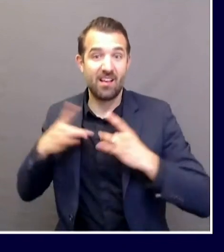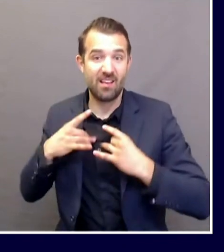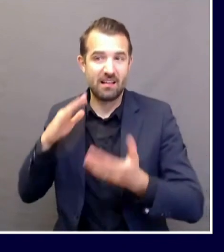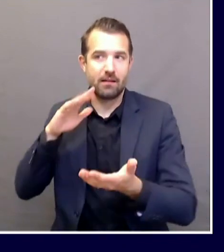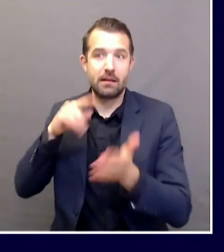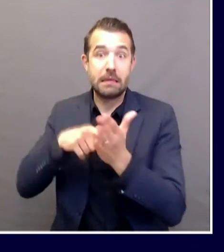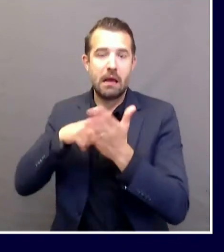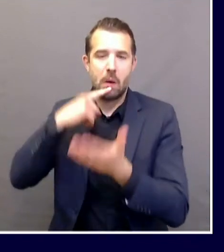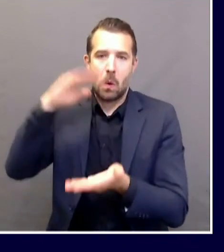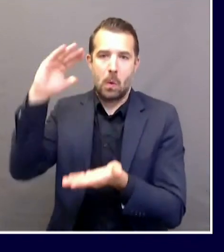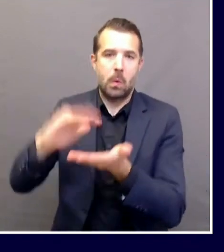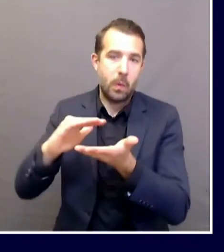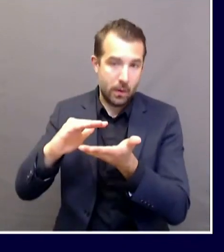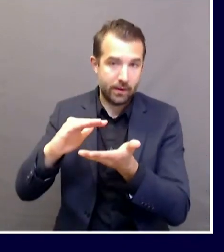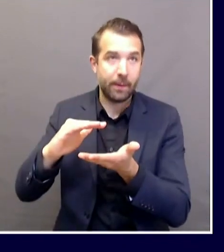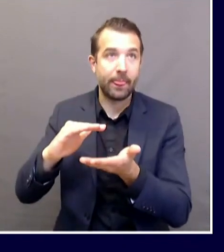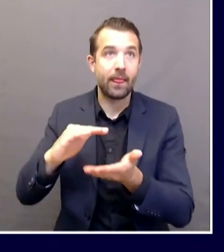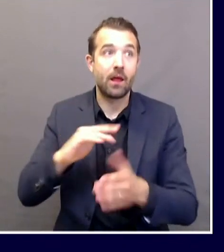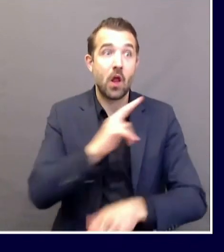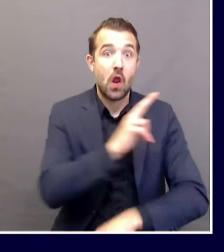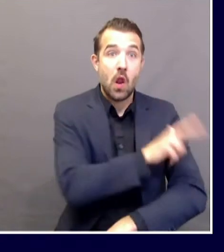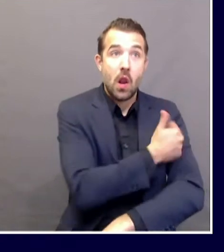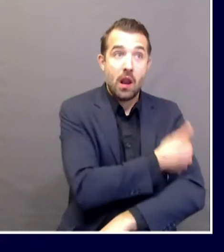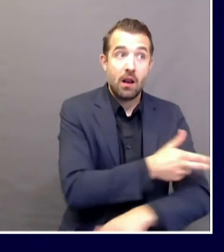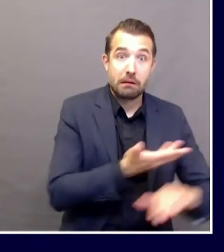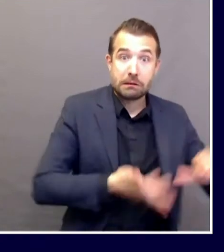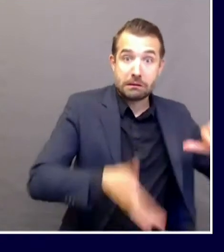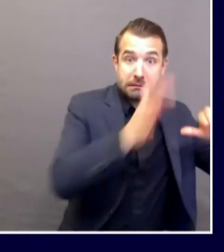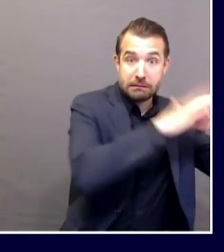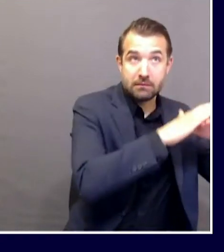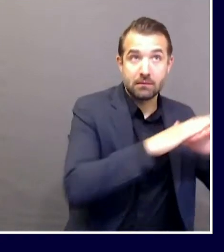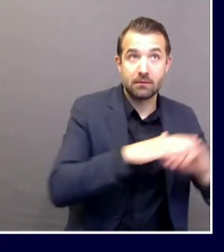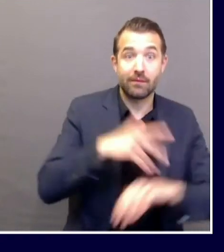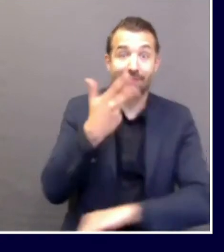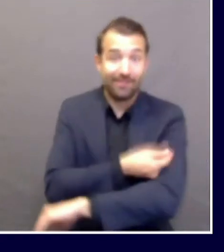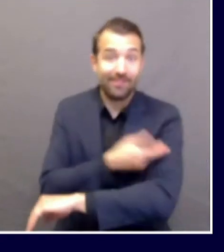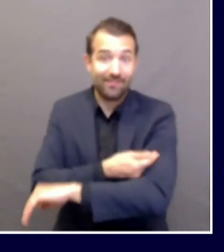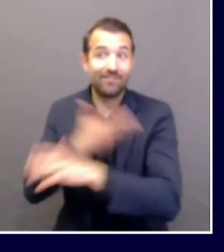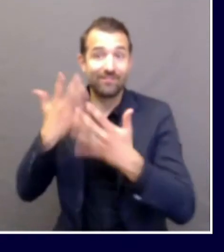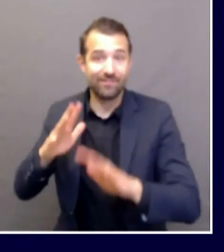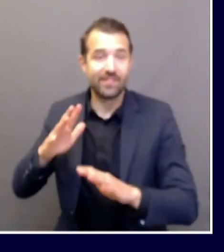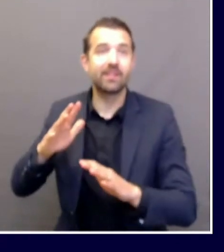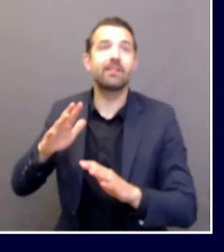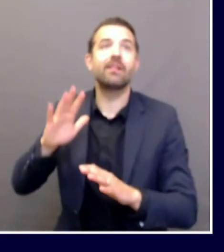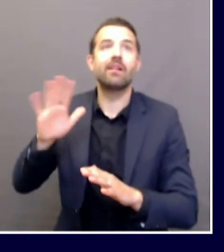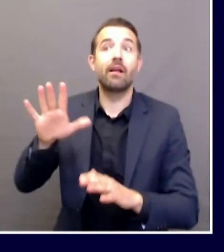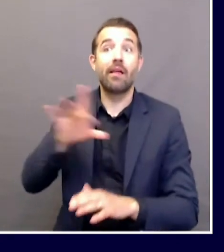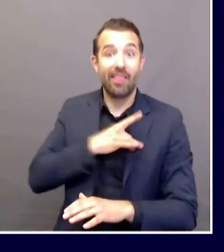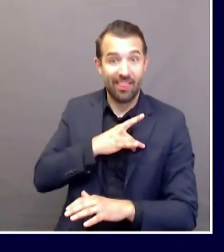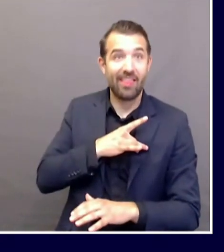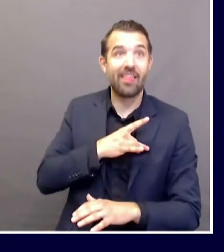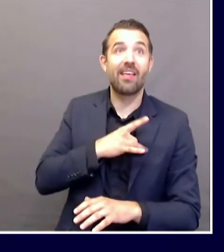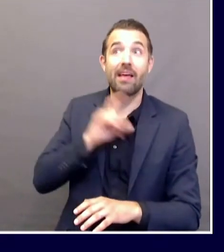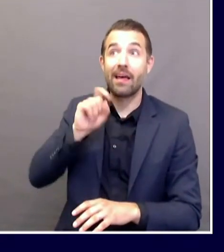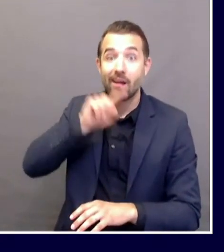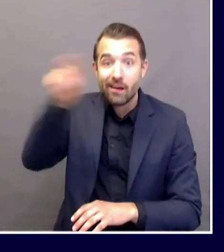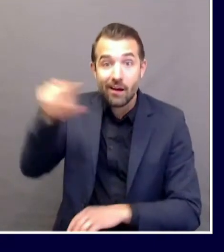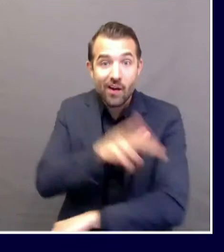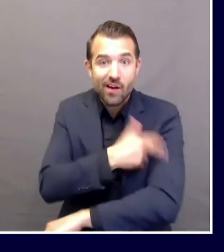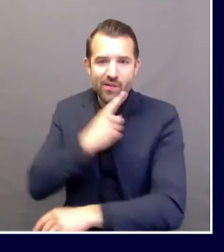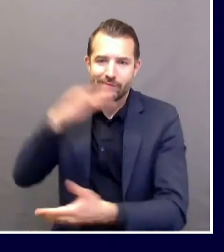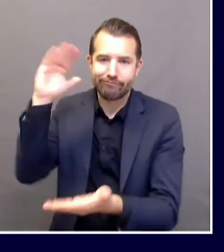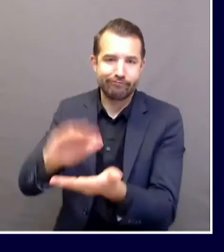their rates of being critically ill, needing to be in the ICU or needing to be on a ventilator are zero.